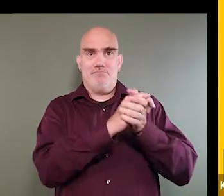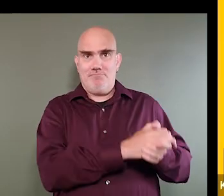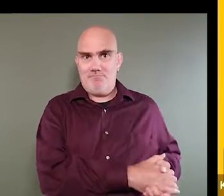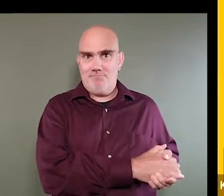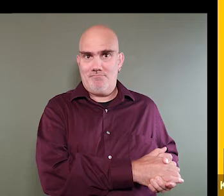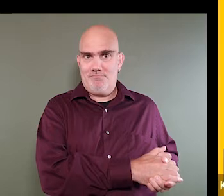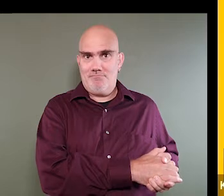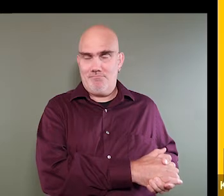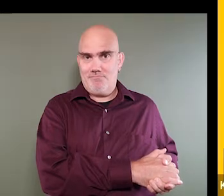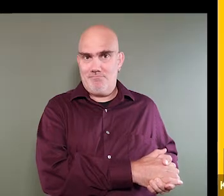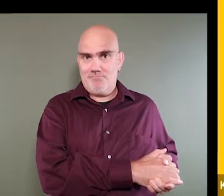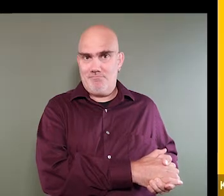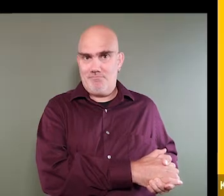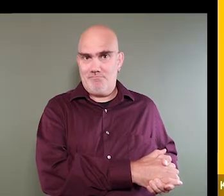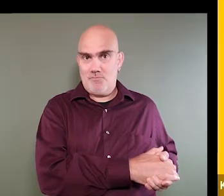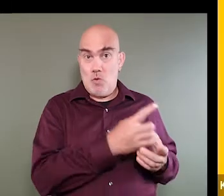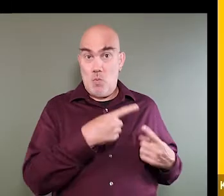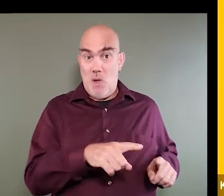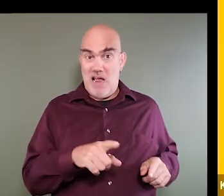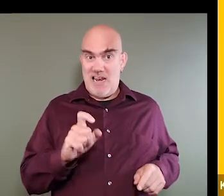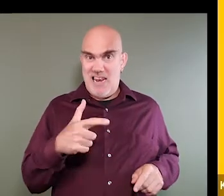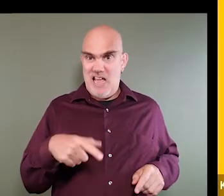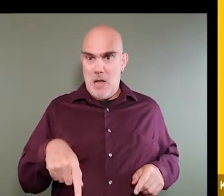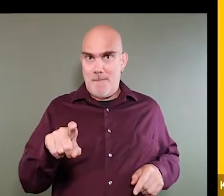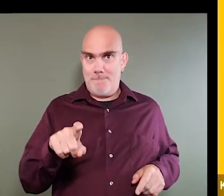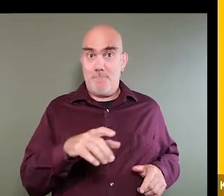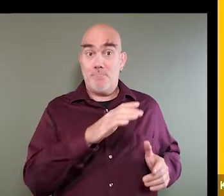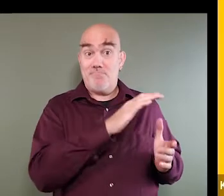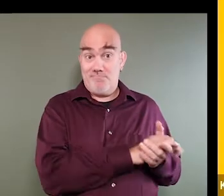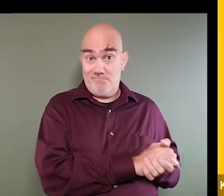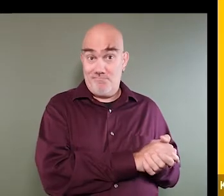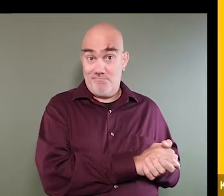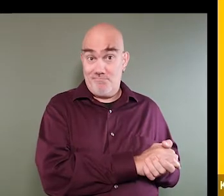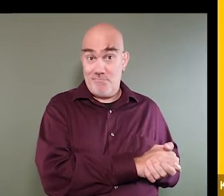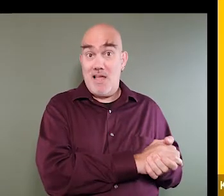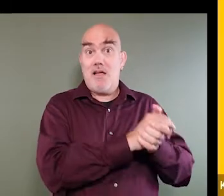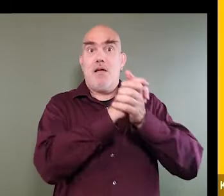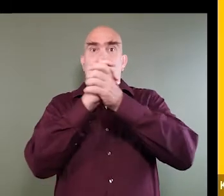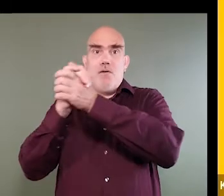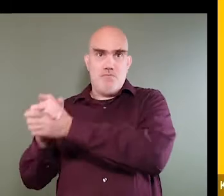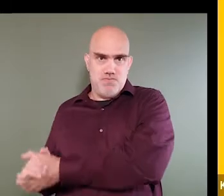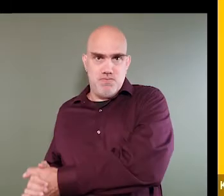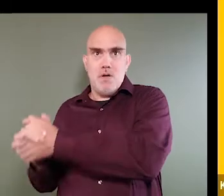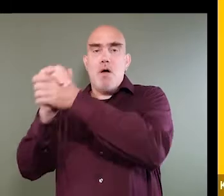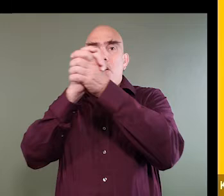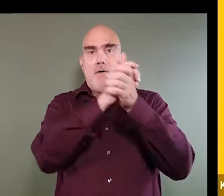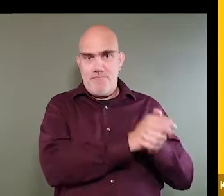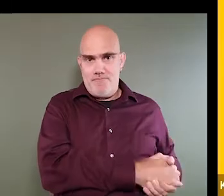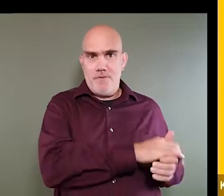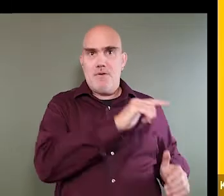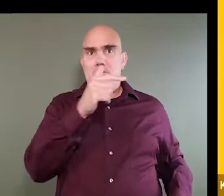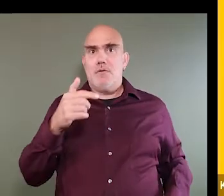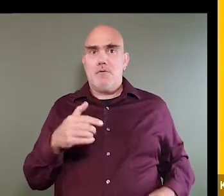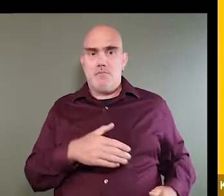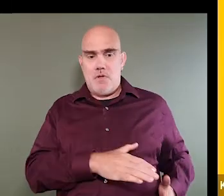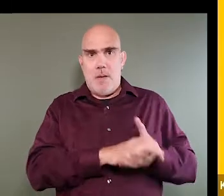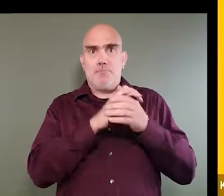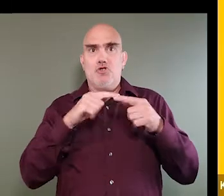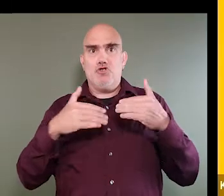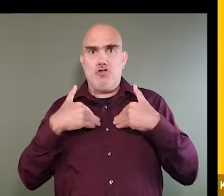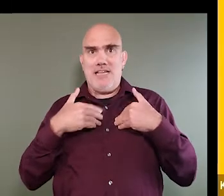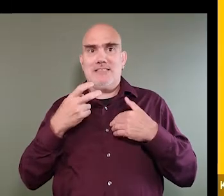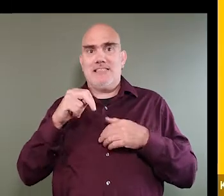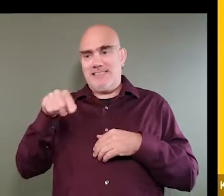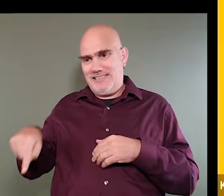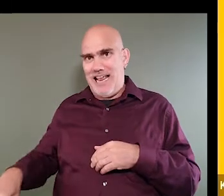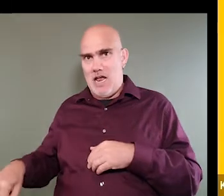our chest, and then bringing it to the other side. Now the key here is to make sure that your shoulders and your